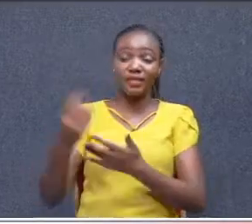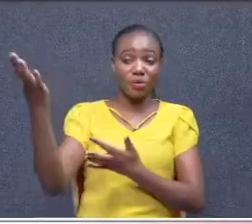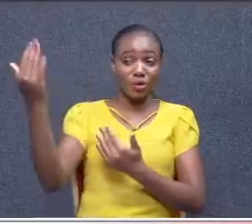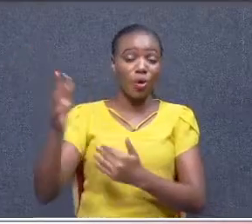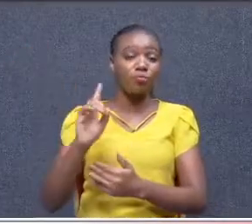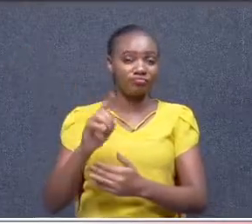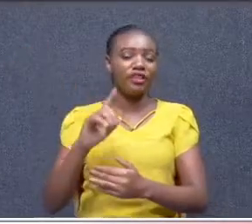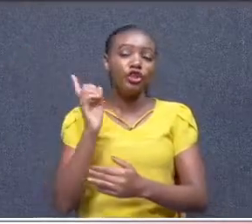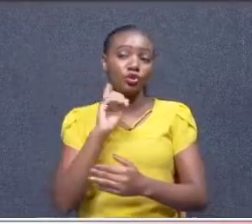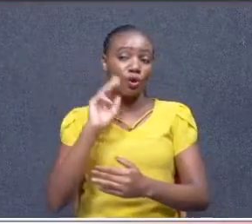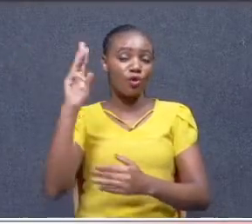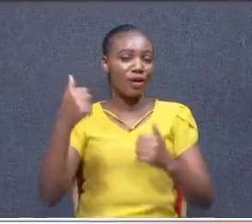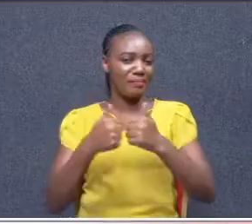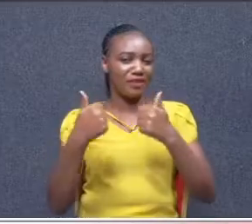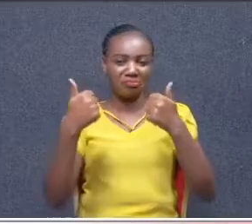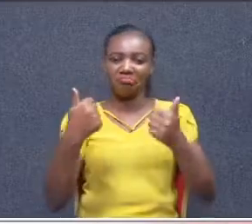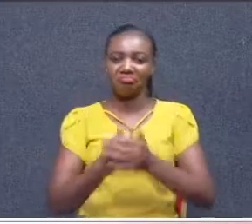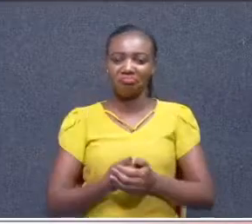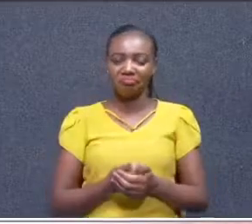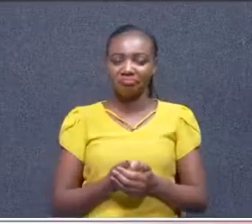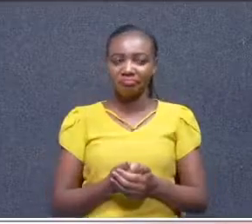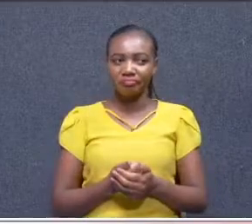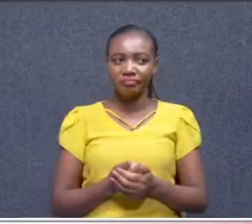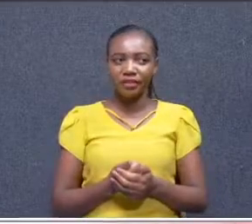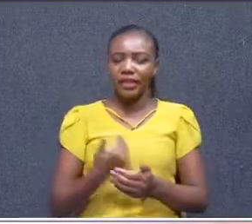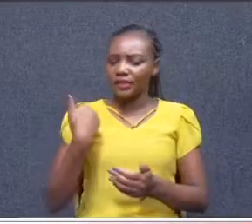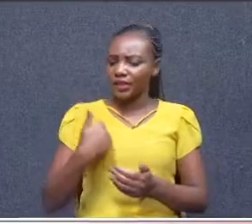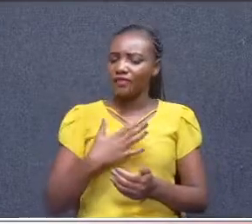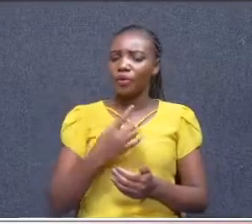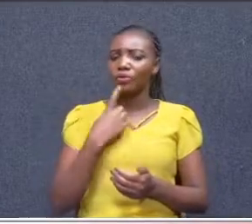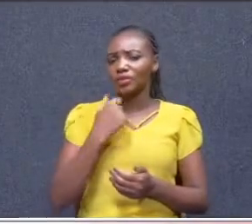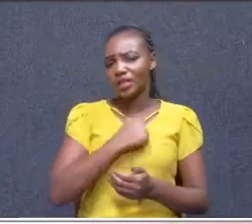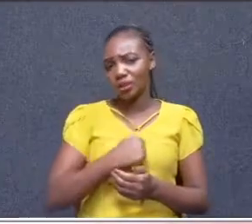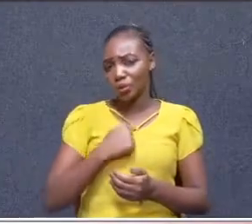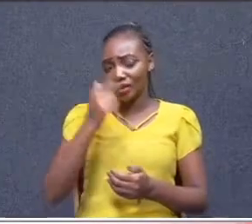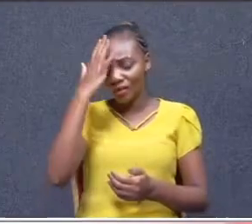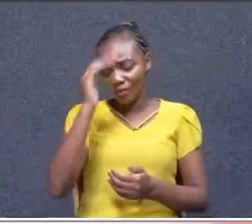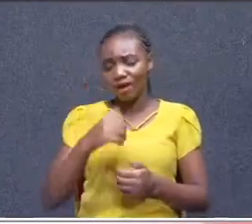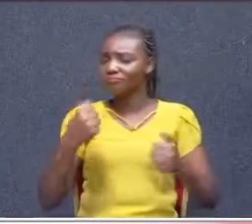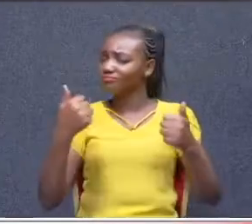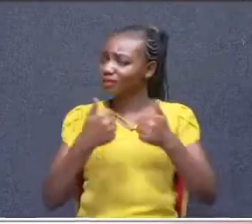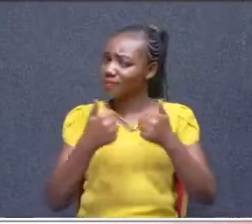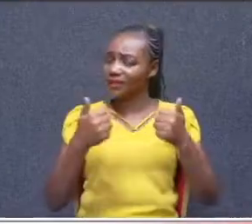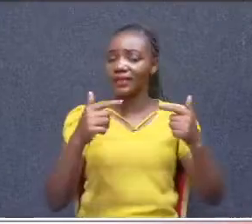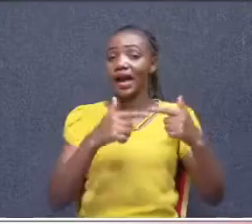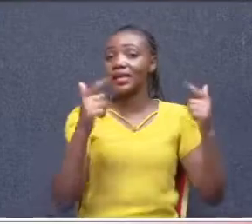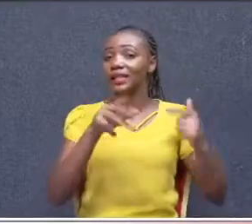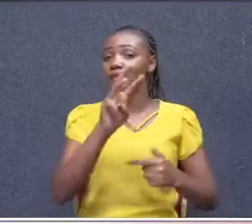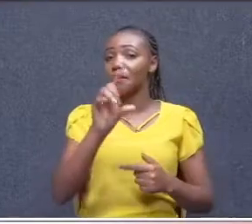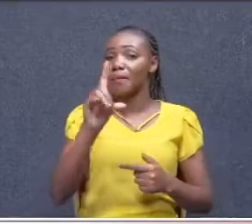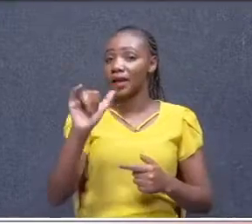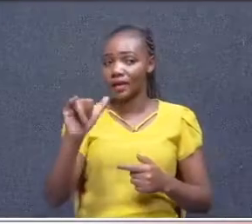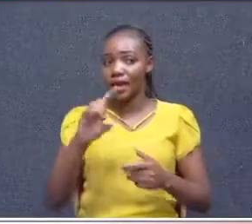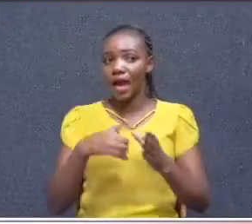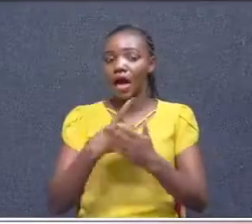tutarekebisha na tutaonyesha mchezo mzuri zaidi. I want to apologize for the match in against Mali. For me